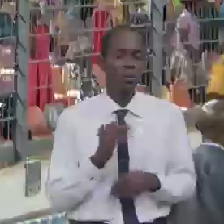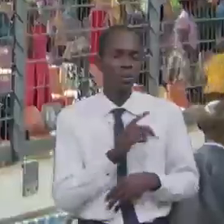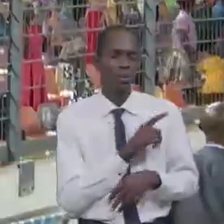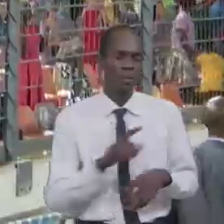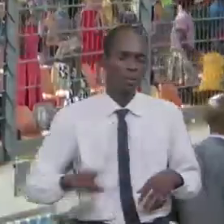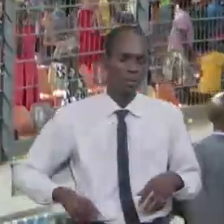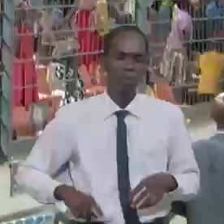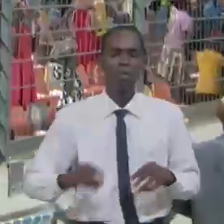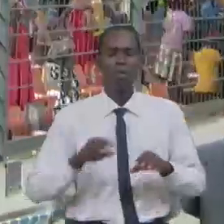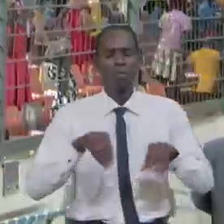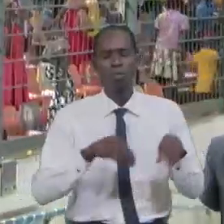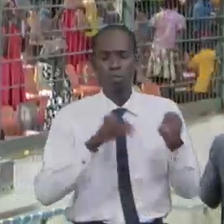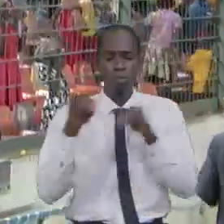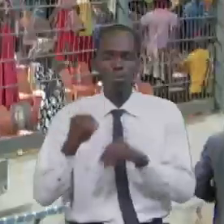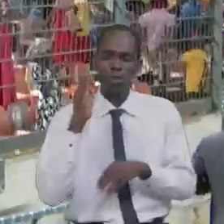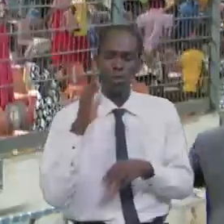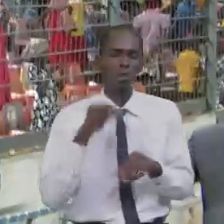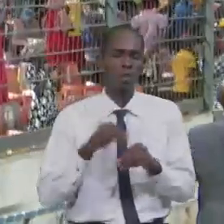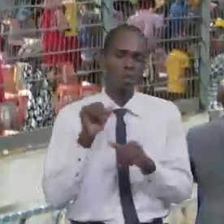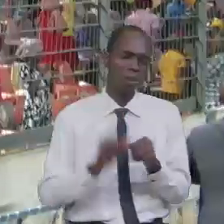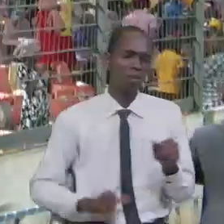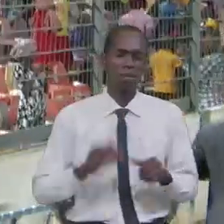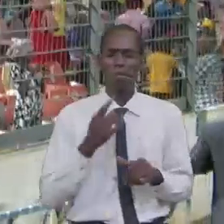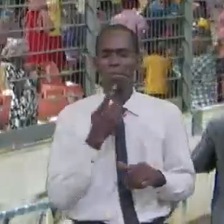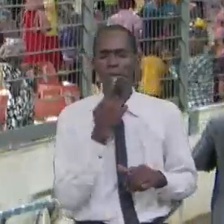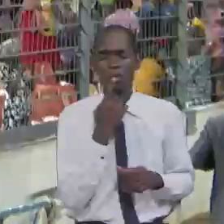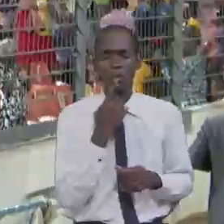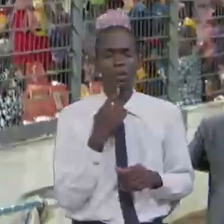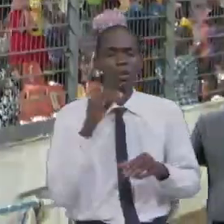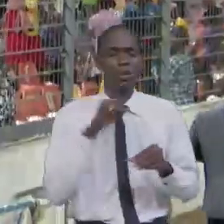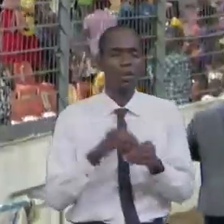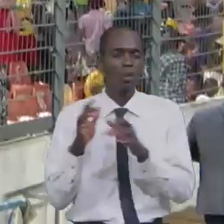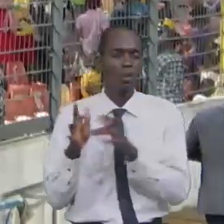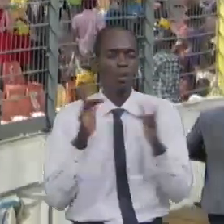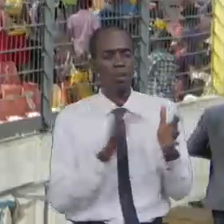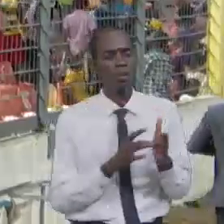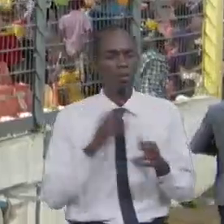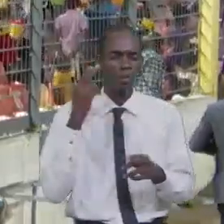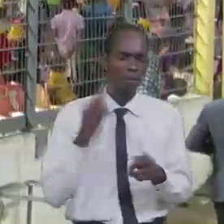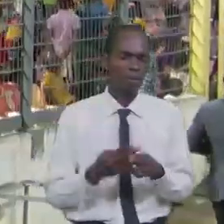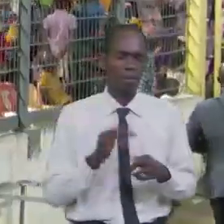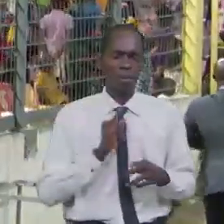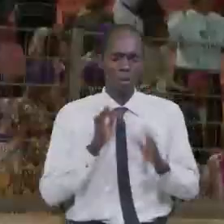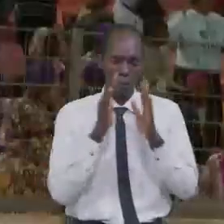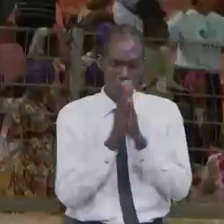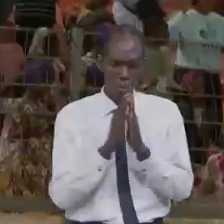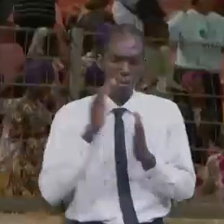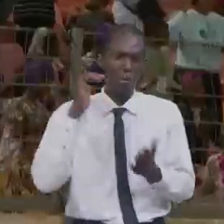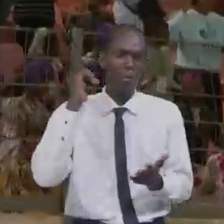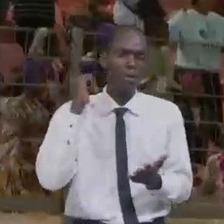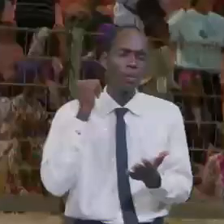put testimony in every mouth. In Jesus' name I